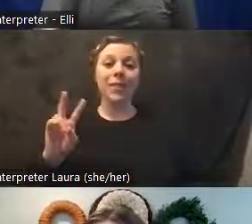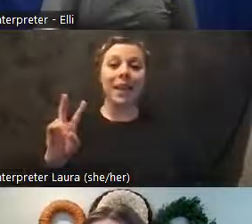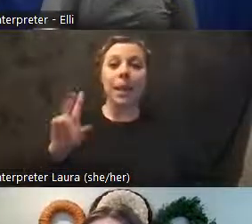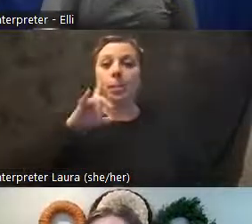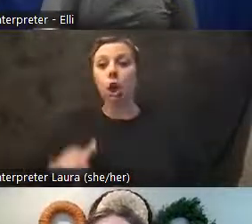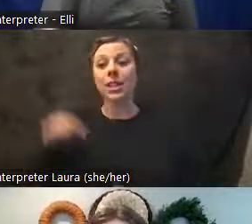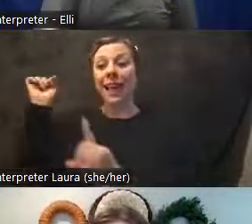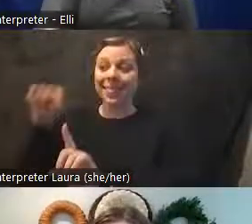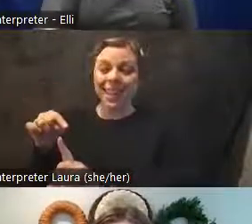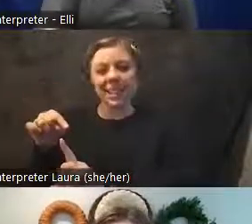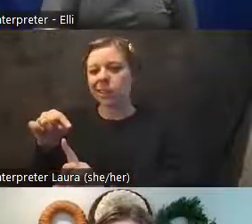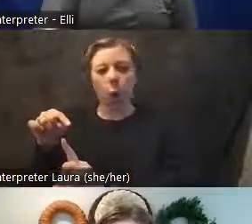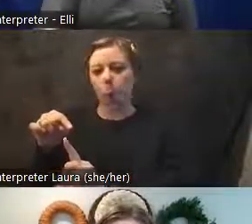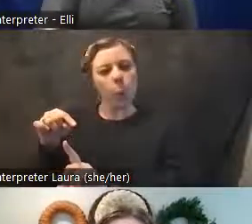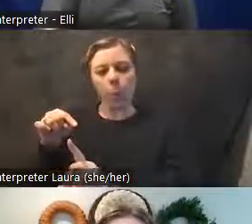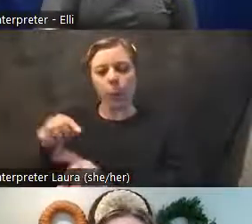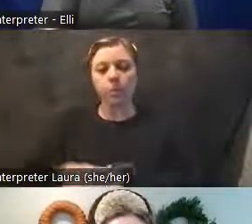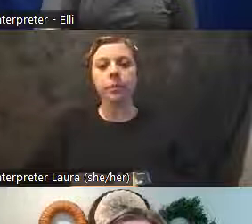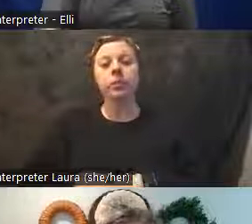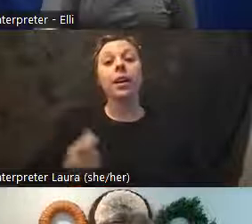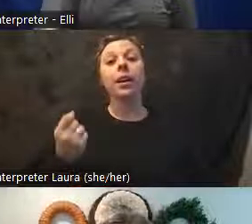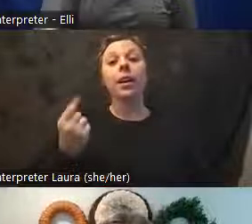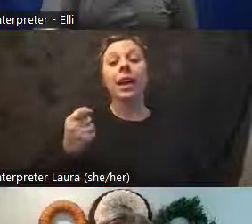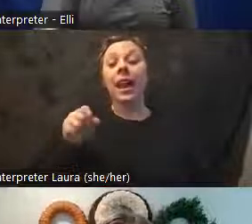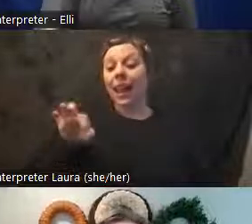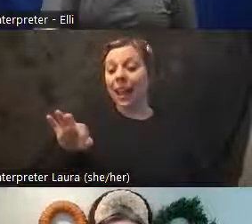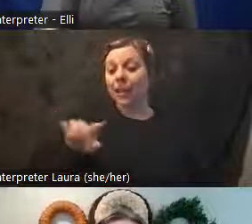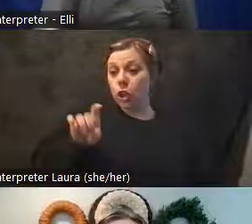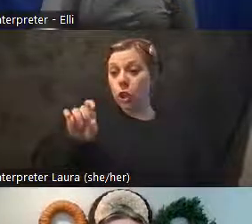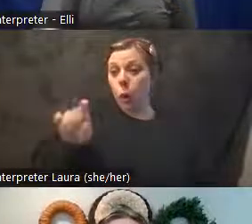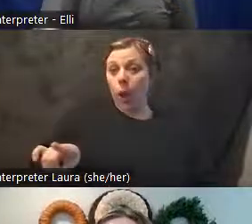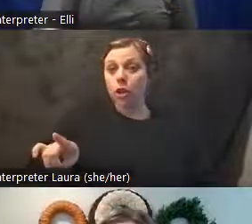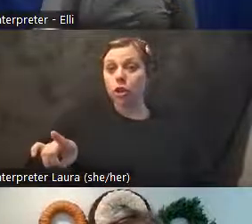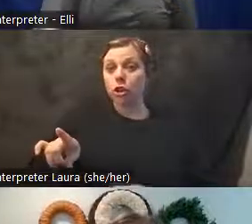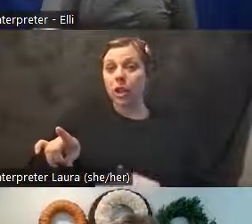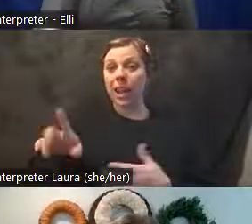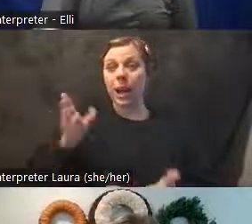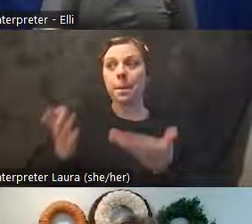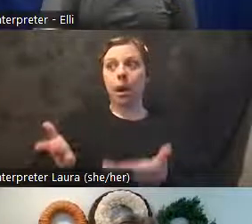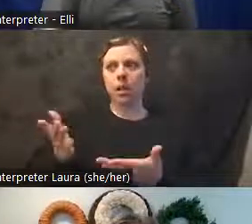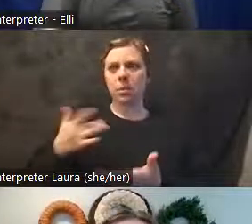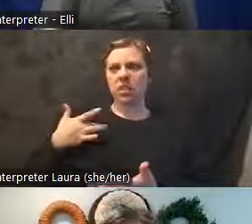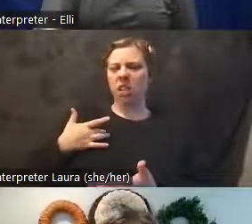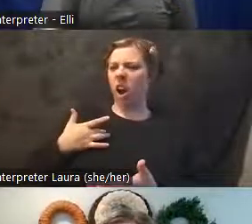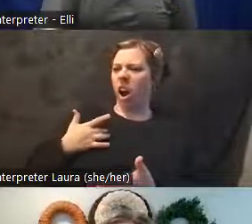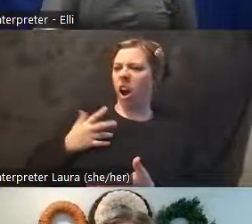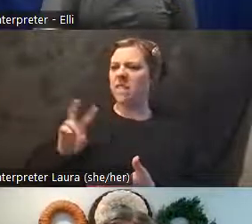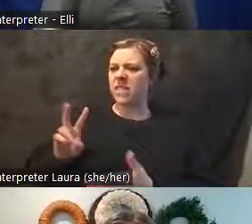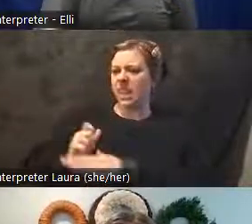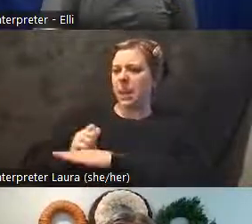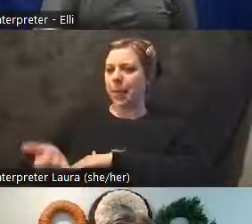unintentionally might verge into victim blaming. So we don't want to ask questions like, why didn't you act